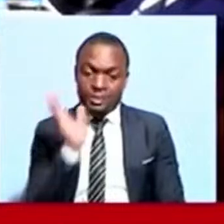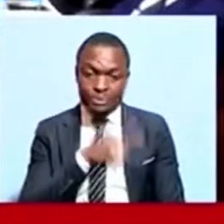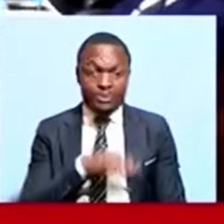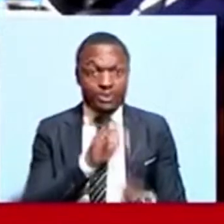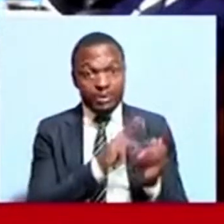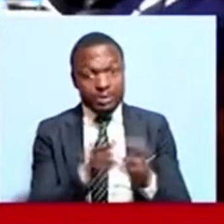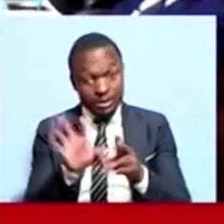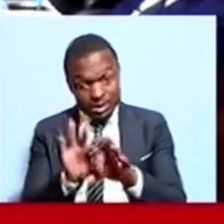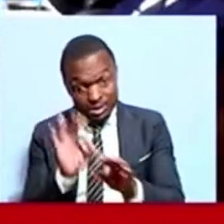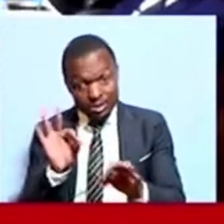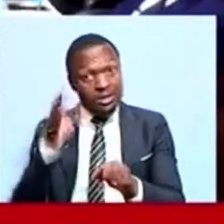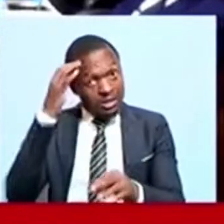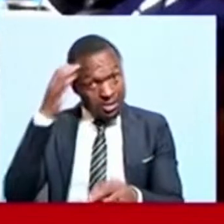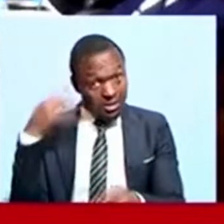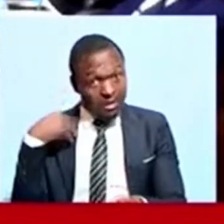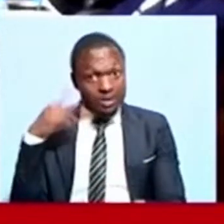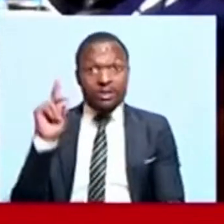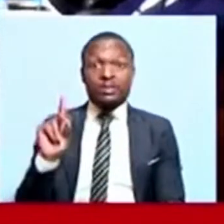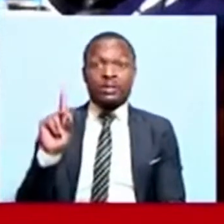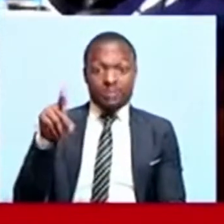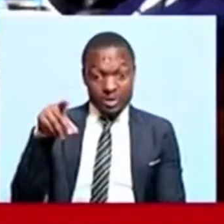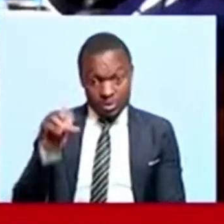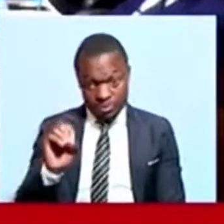were found in the office of the DPO.